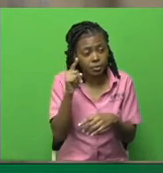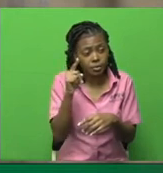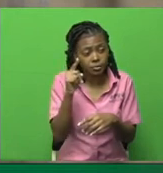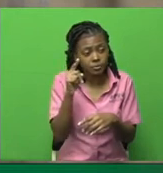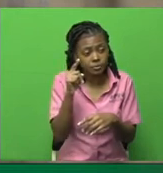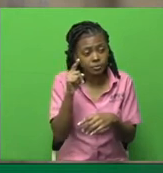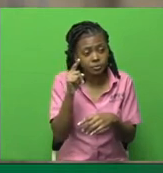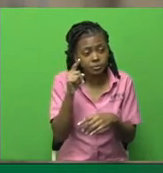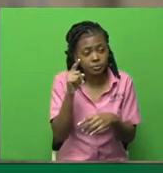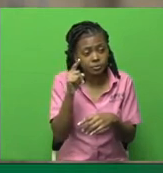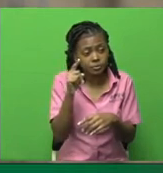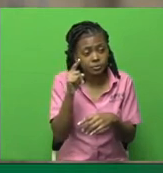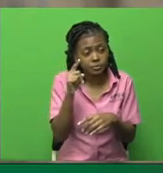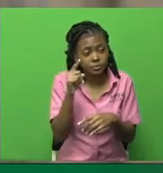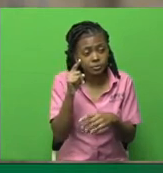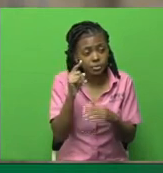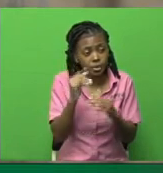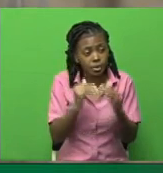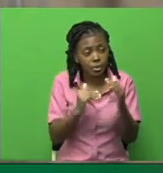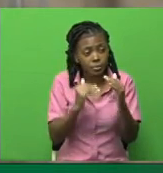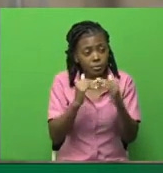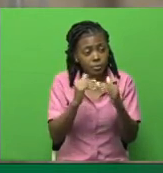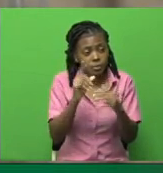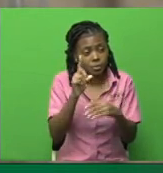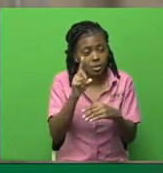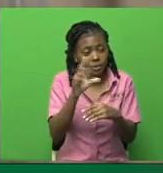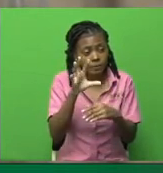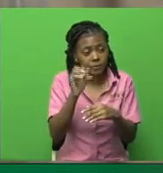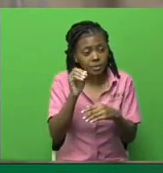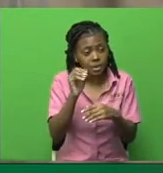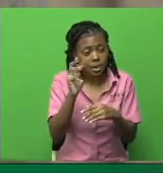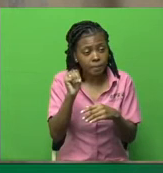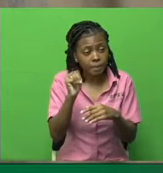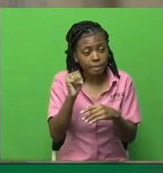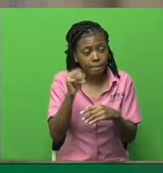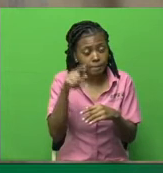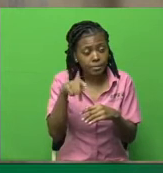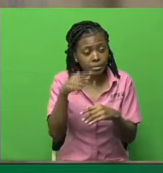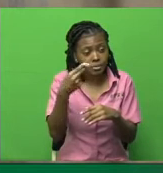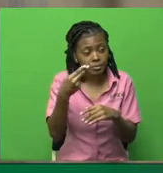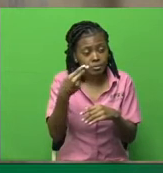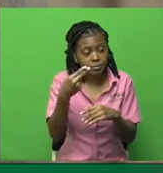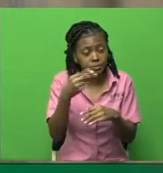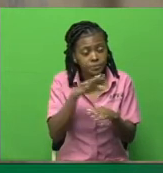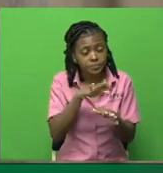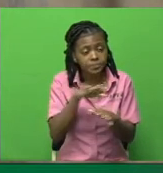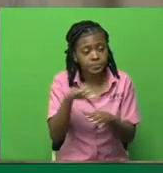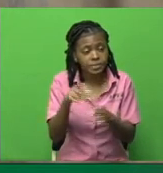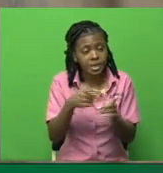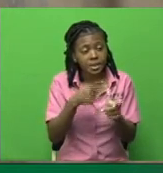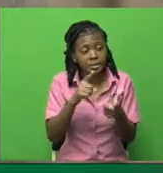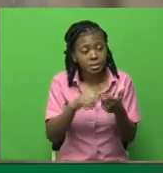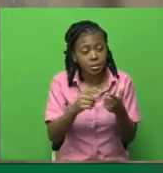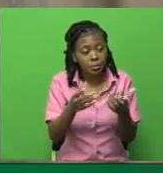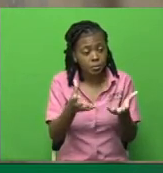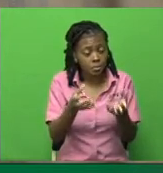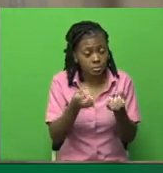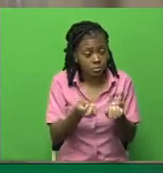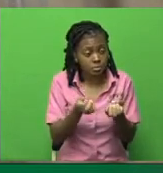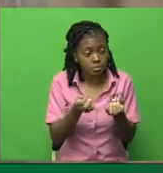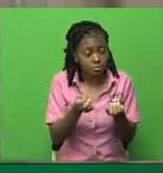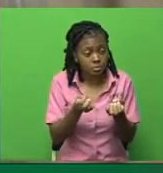150 M3 this submission proposes to reduce the initiality of the consumption from the existing